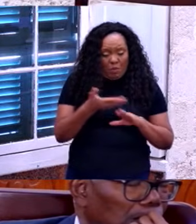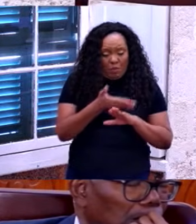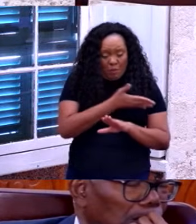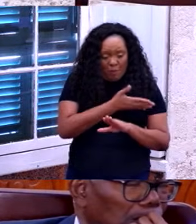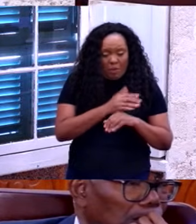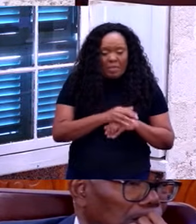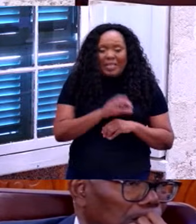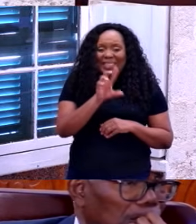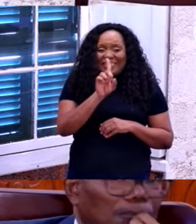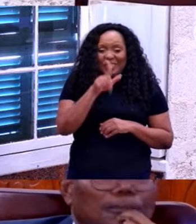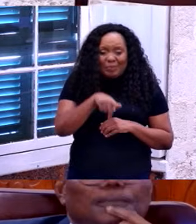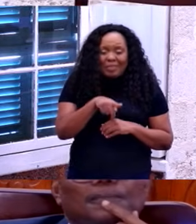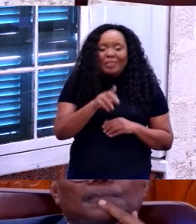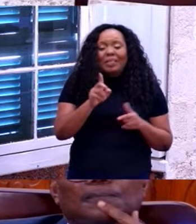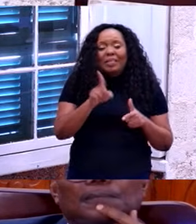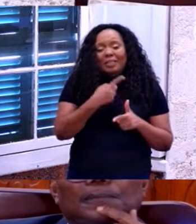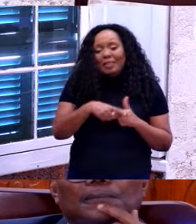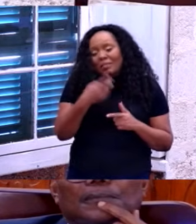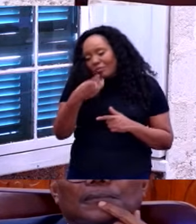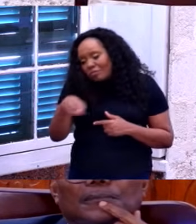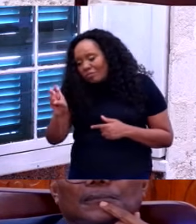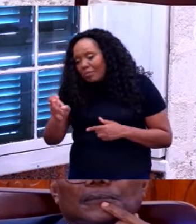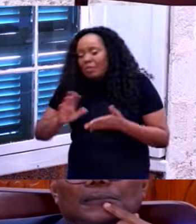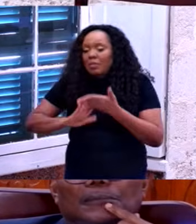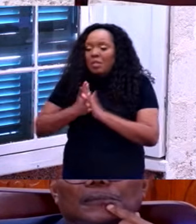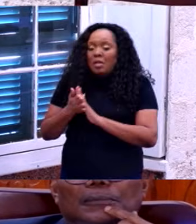days. And